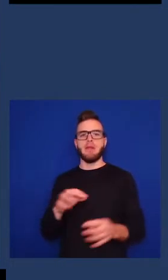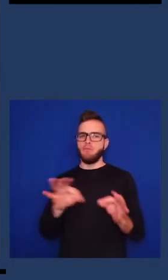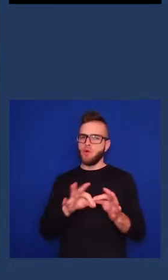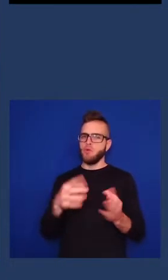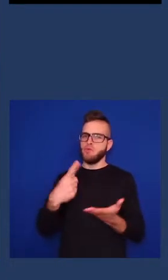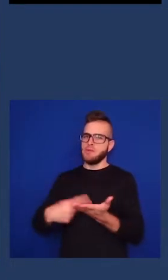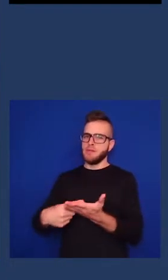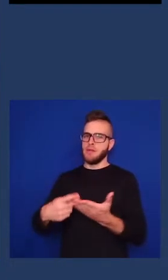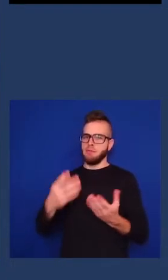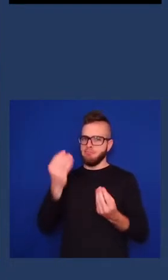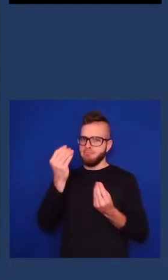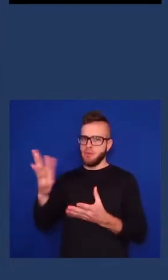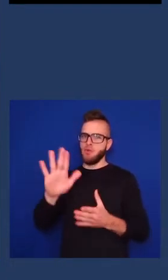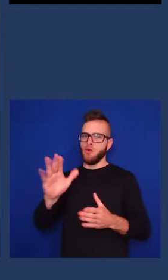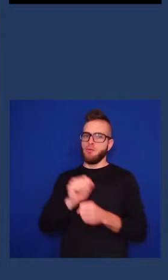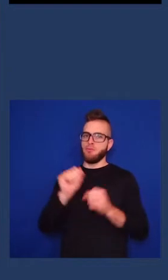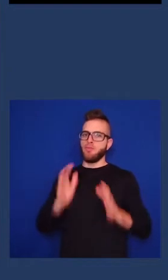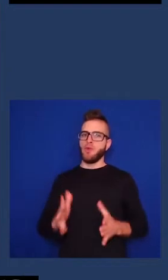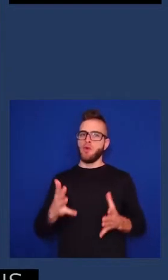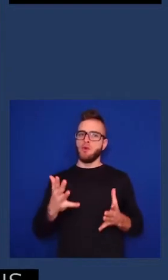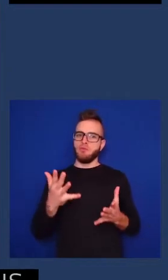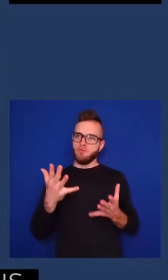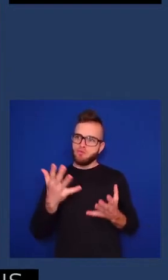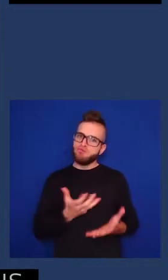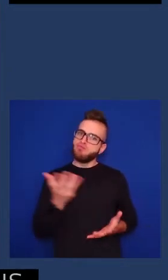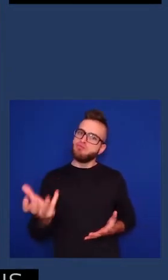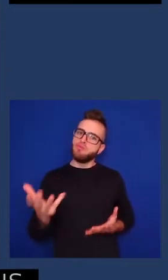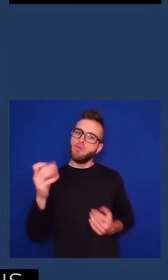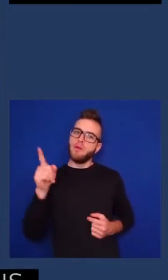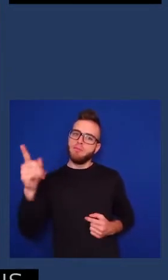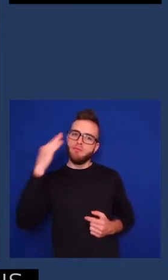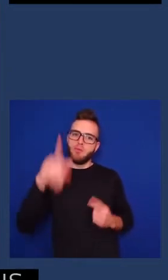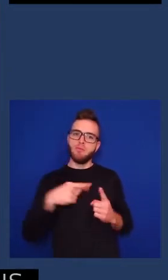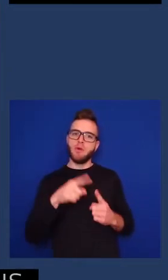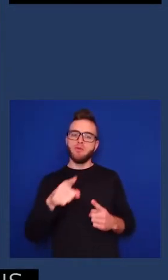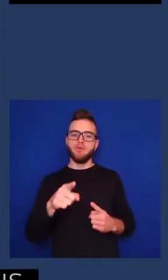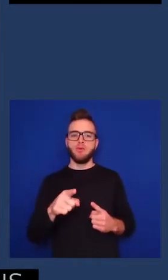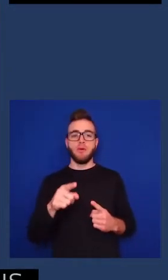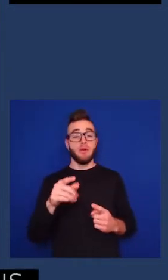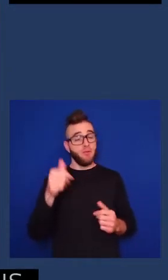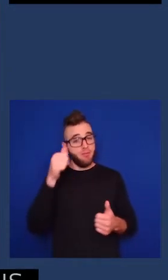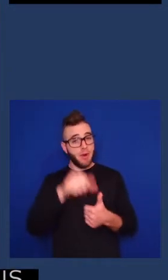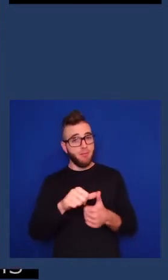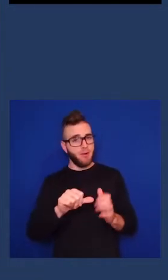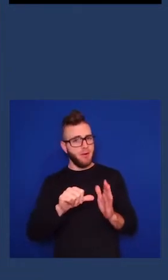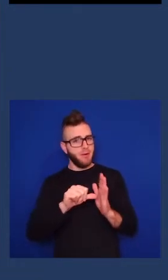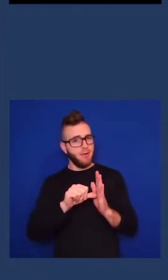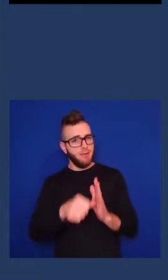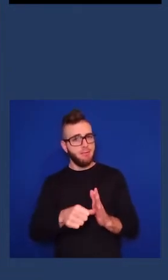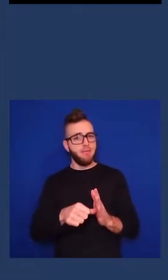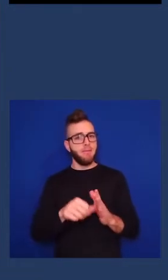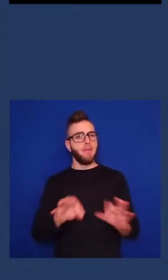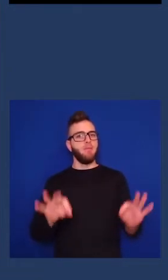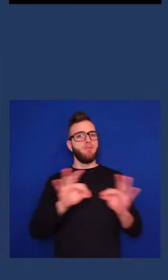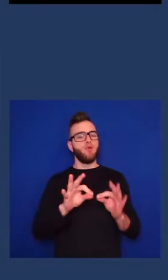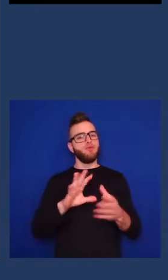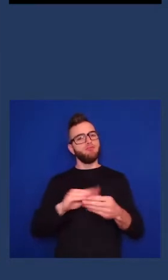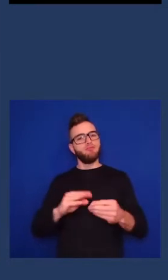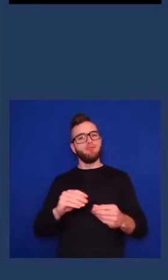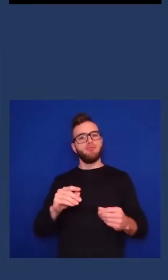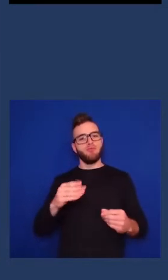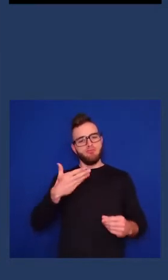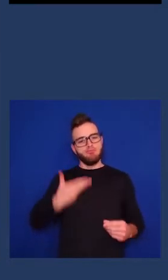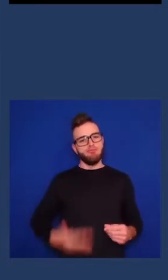opportunity to tell your story past your resume. When you're in an interview, a very common